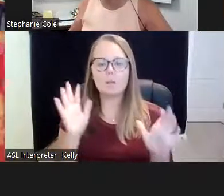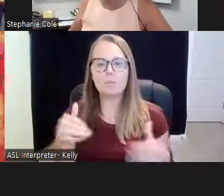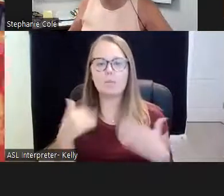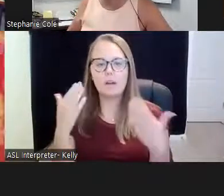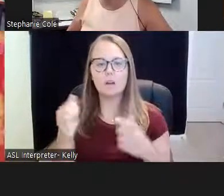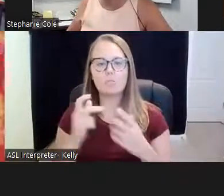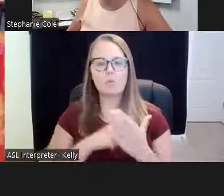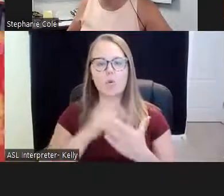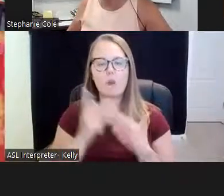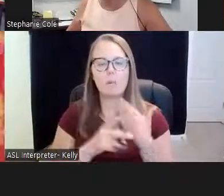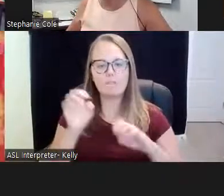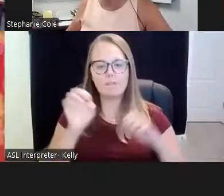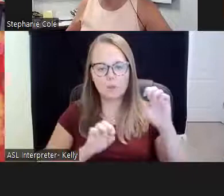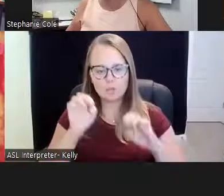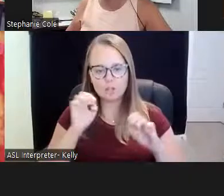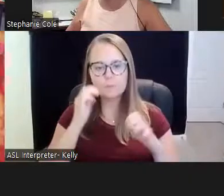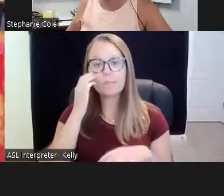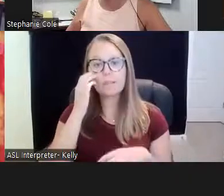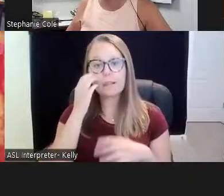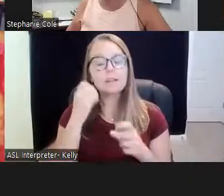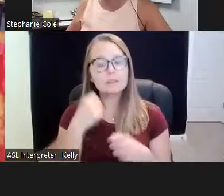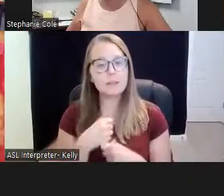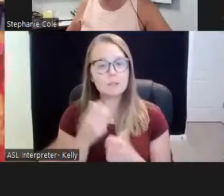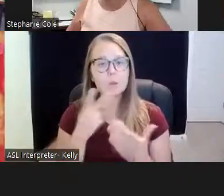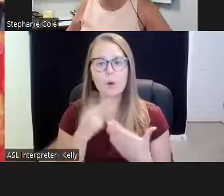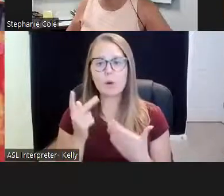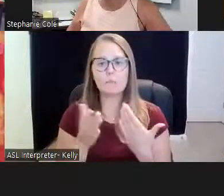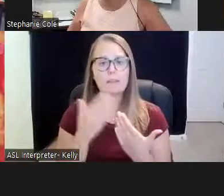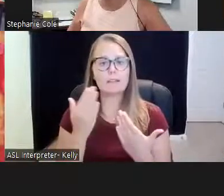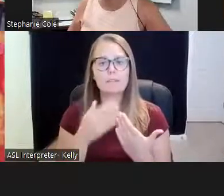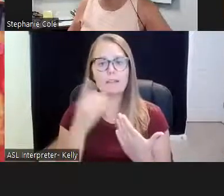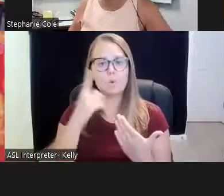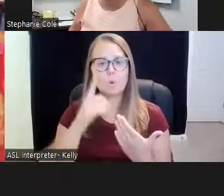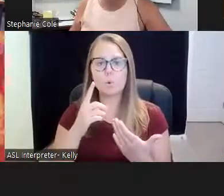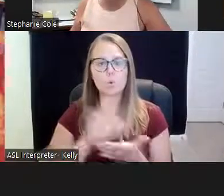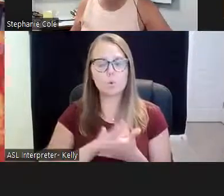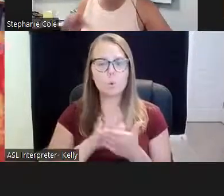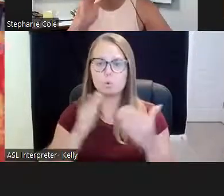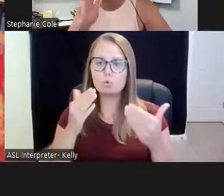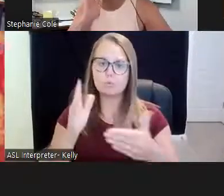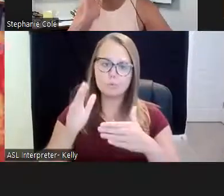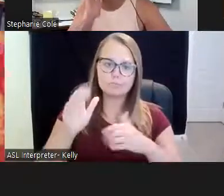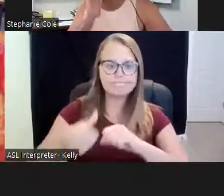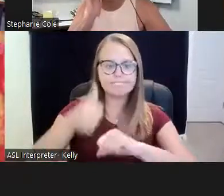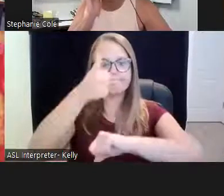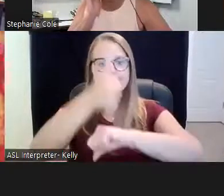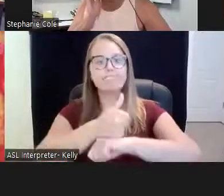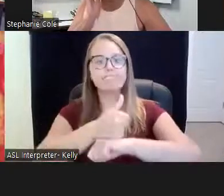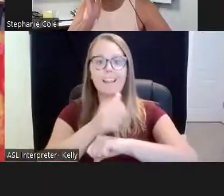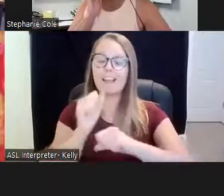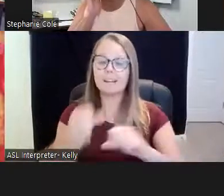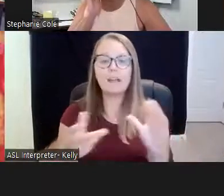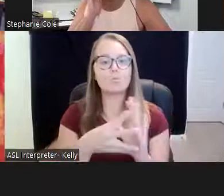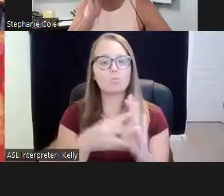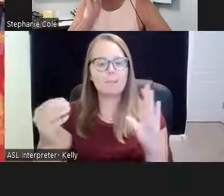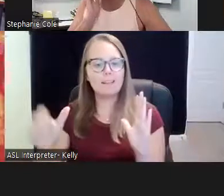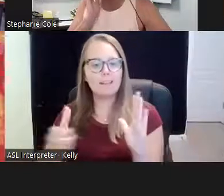evaluation. This makes the program easy for schools to implement and replicate in additional school buildings.